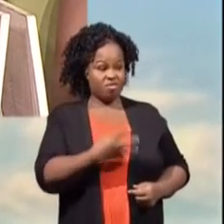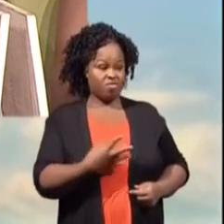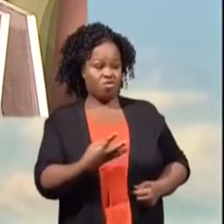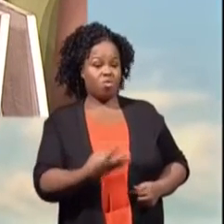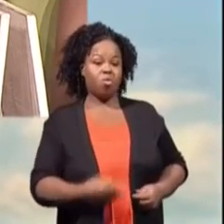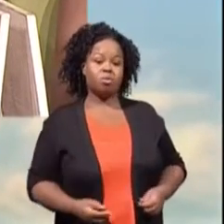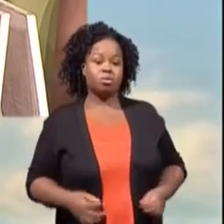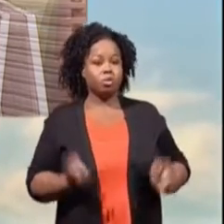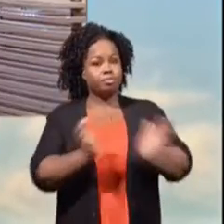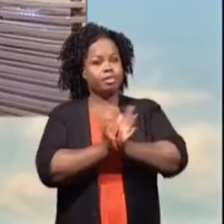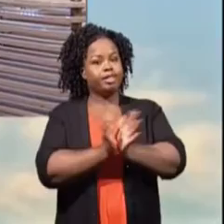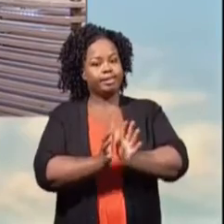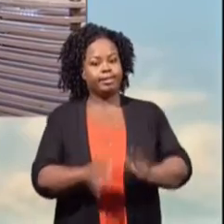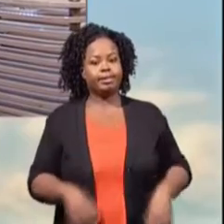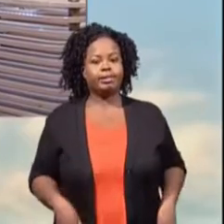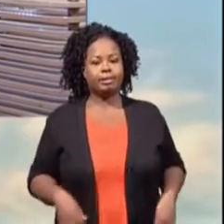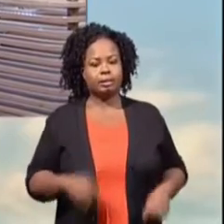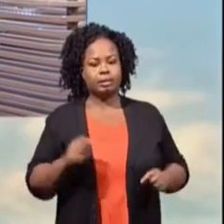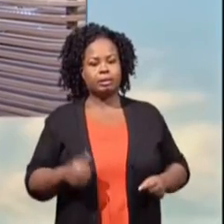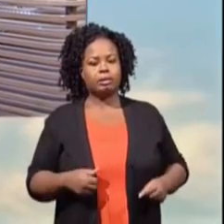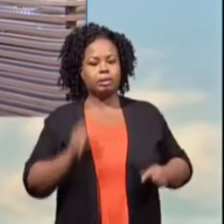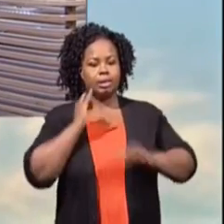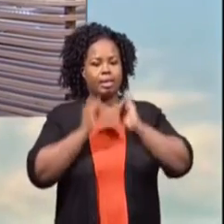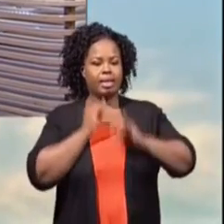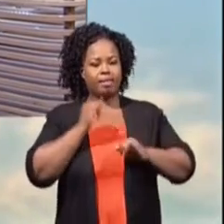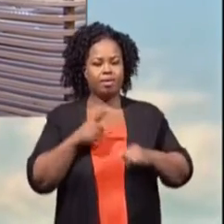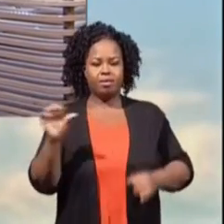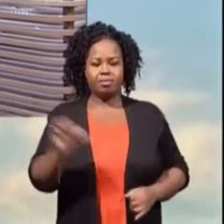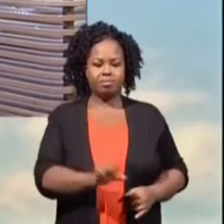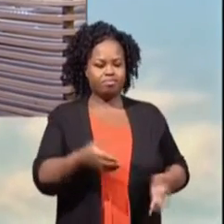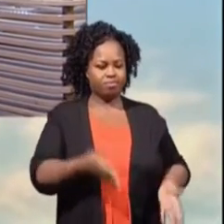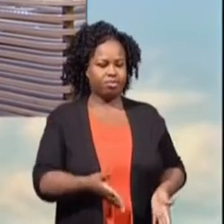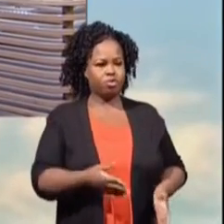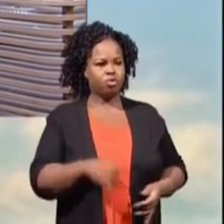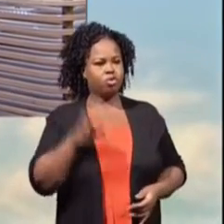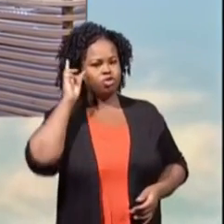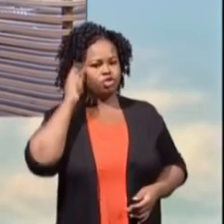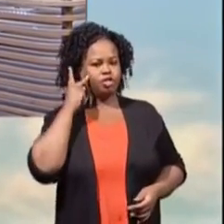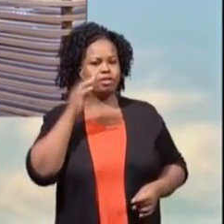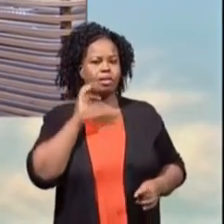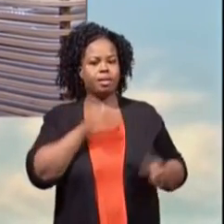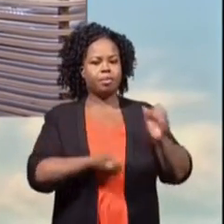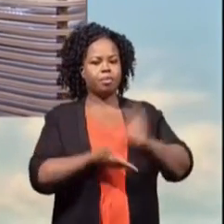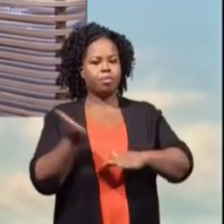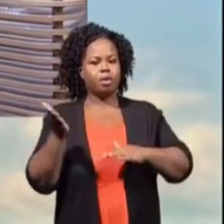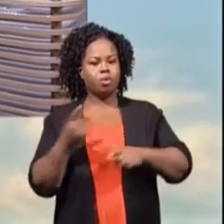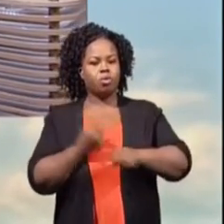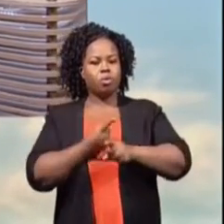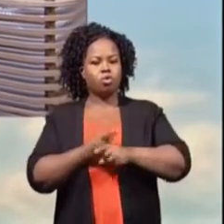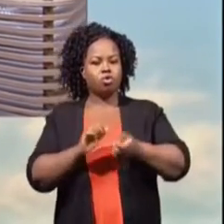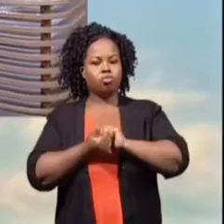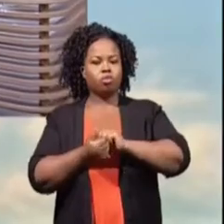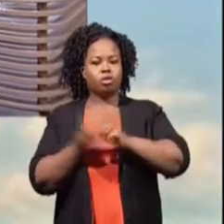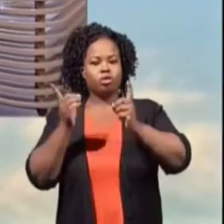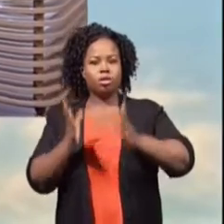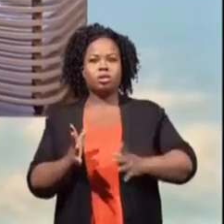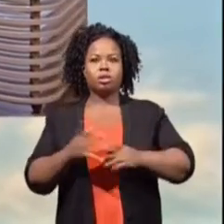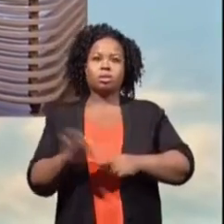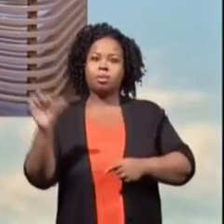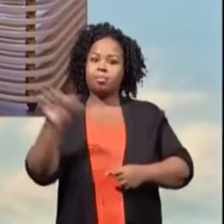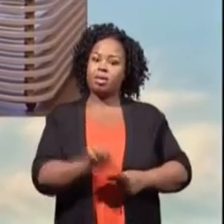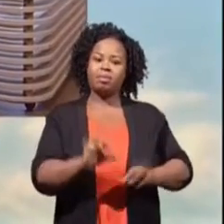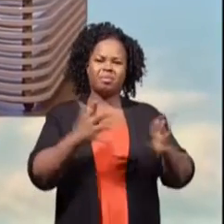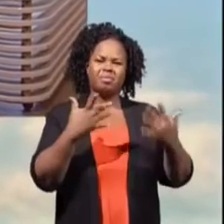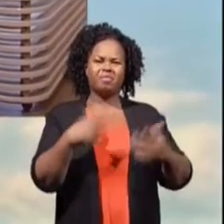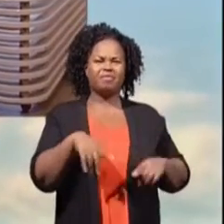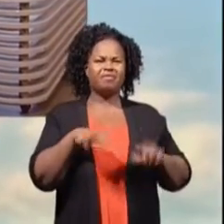tlo tlo ke na le meeting. Back to back 11 AM tshwanetse ke be ko shift. Yeah. Just after shift tshwanetse ke ko sports kilo director. Yeah. Fetsa ka 10. Yeah.